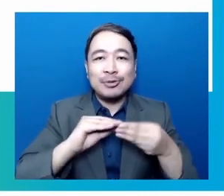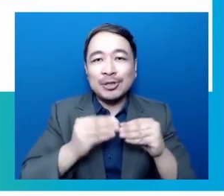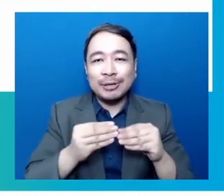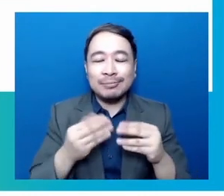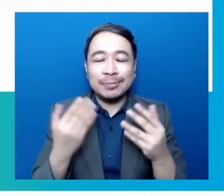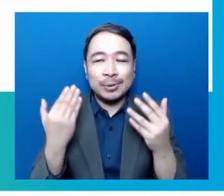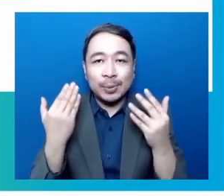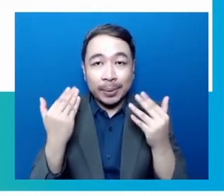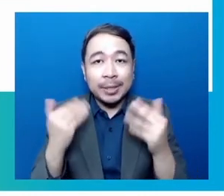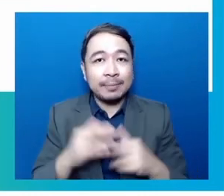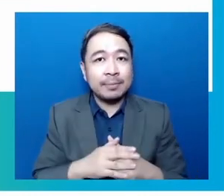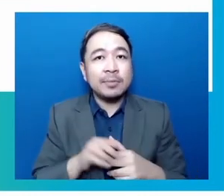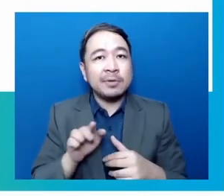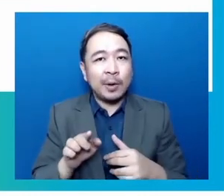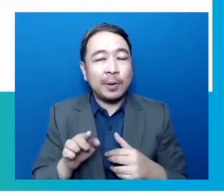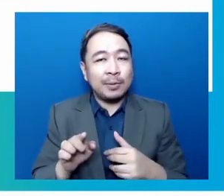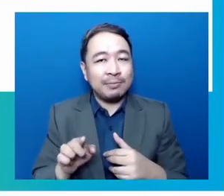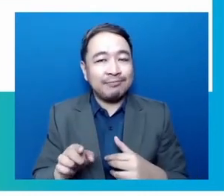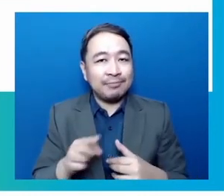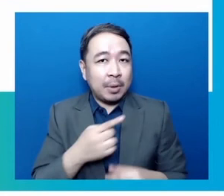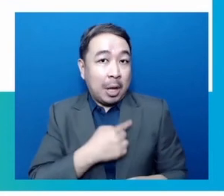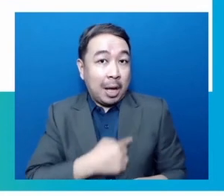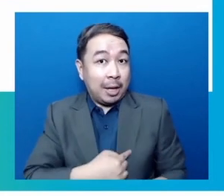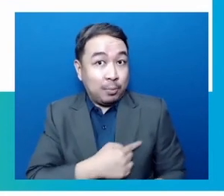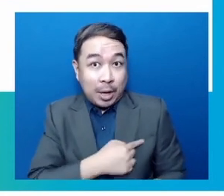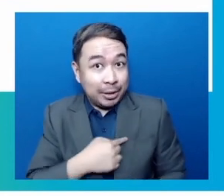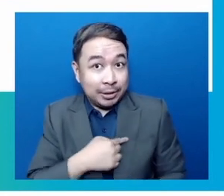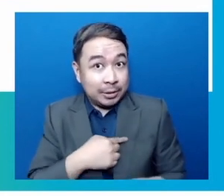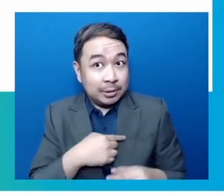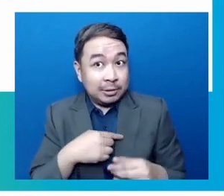you any specific outcome.